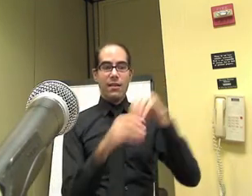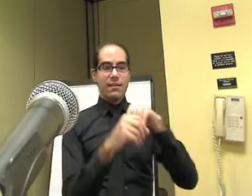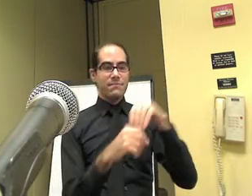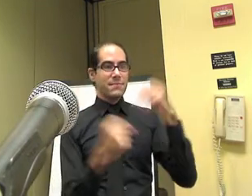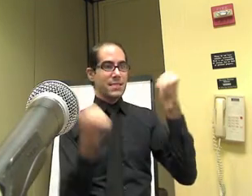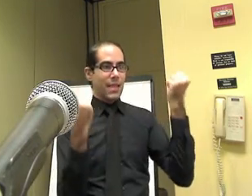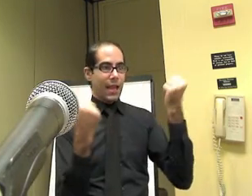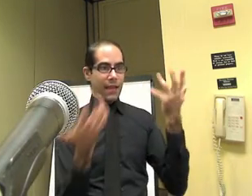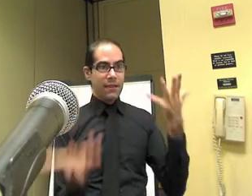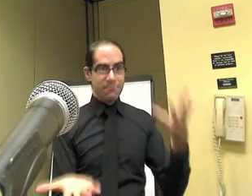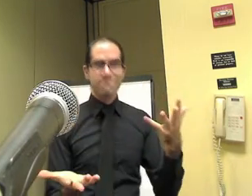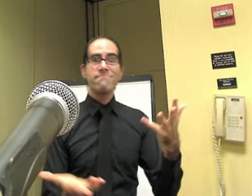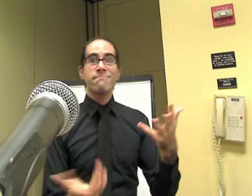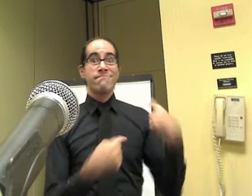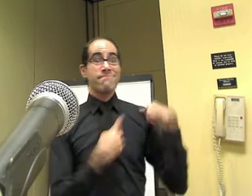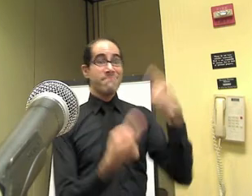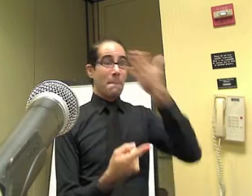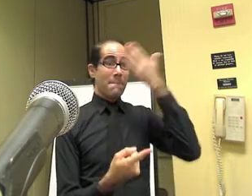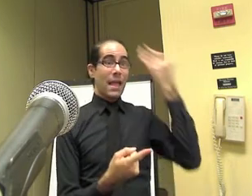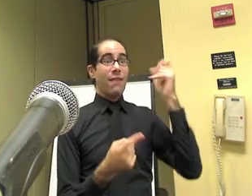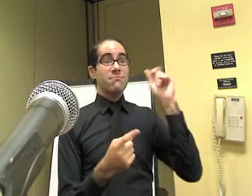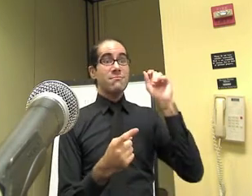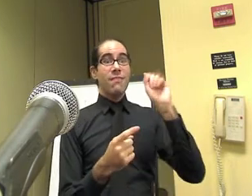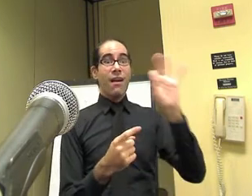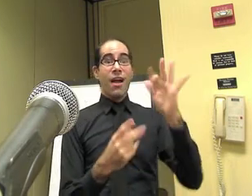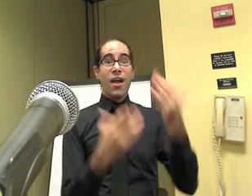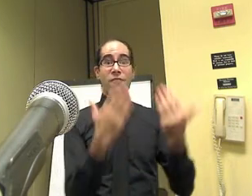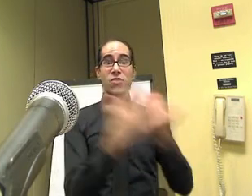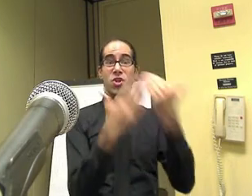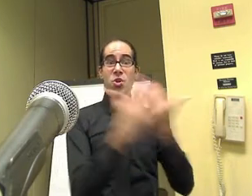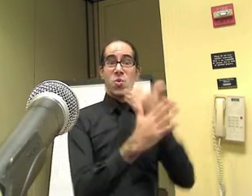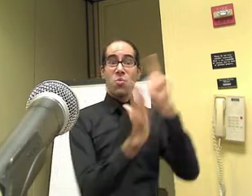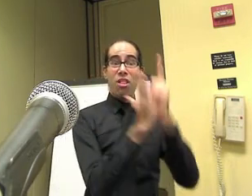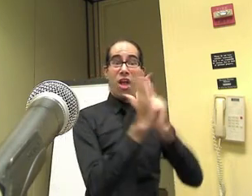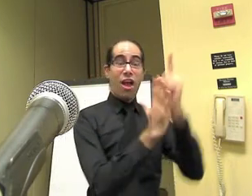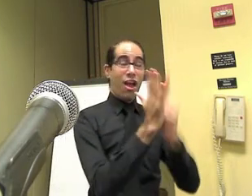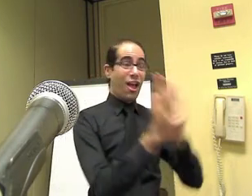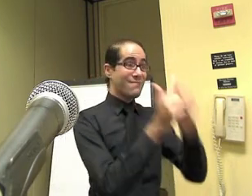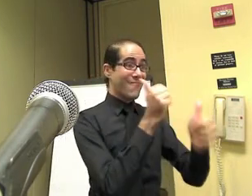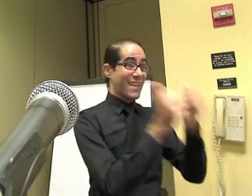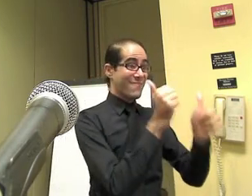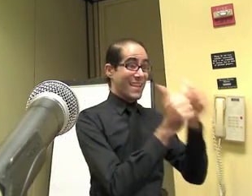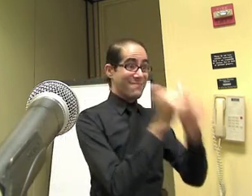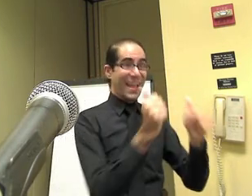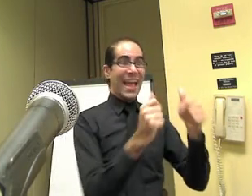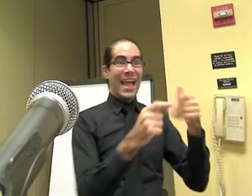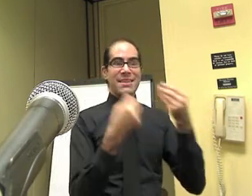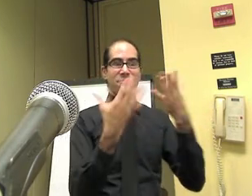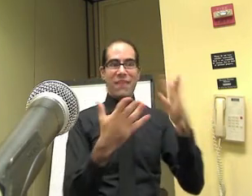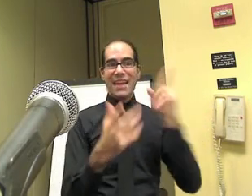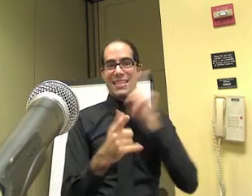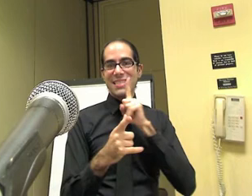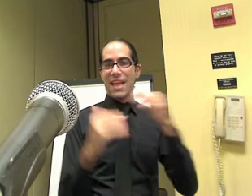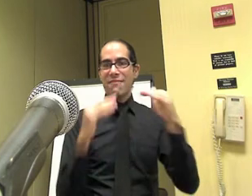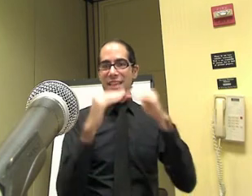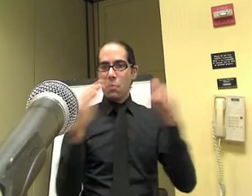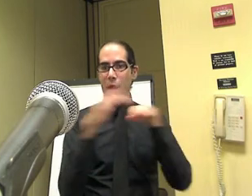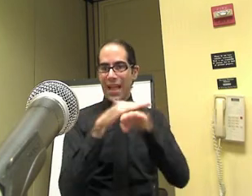And the lack of lexicon in sign language. Now, this is unique. Because of the new laws that have been